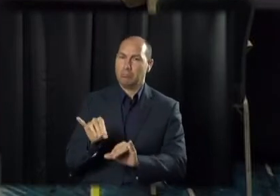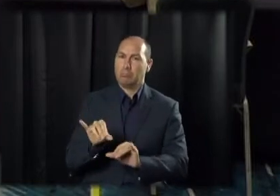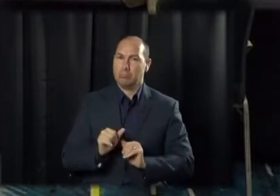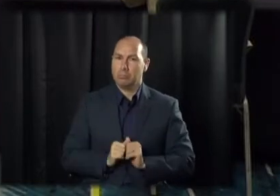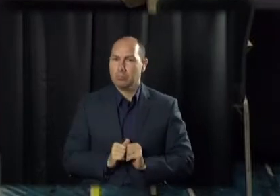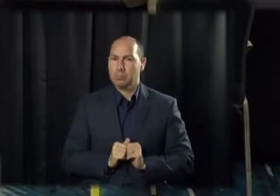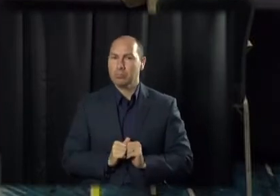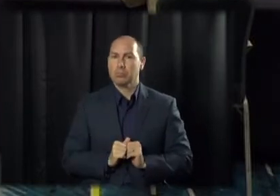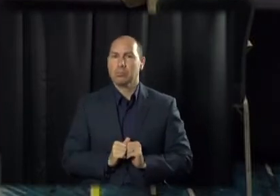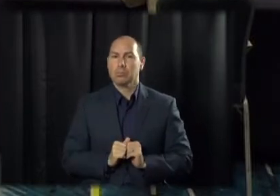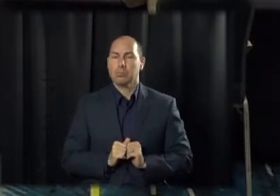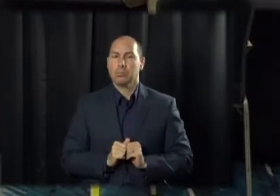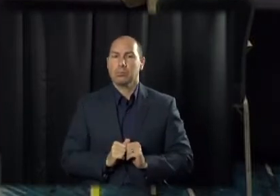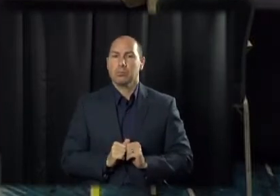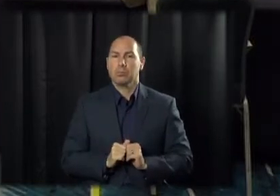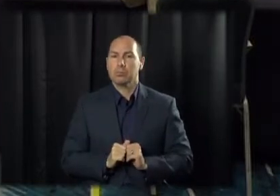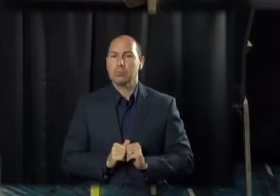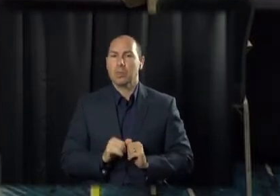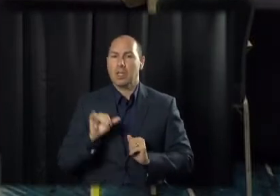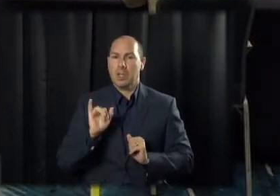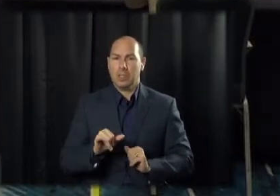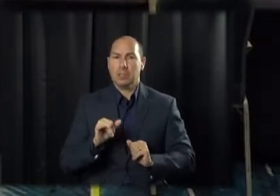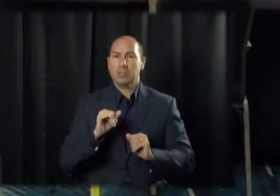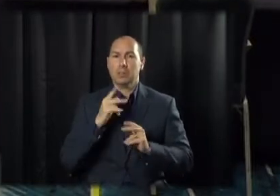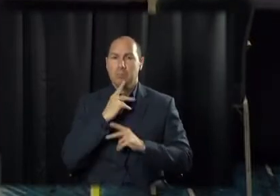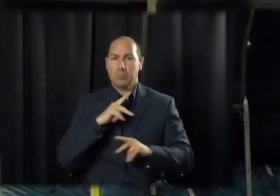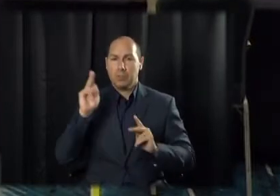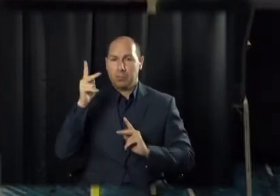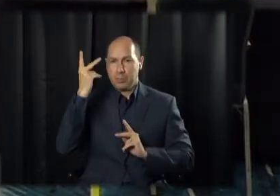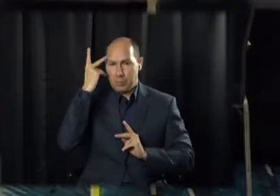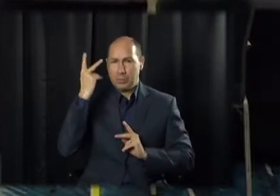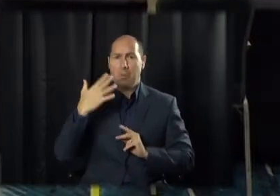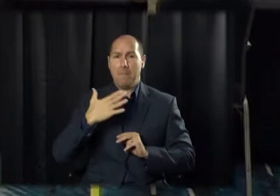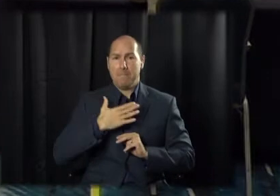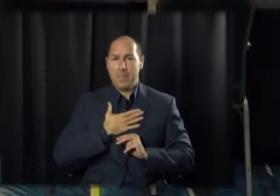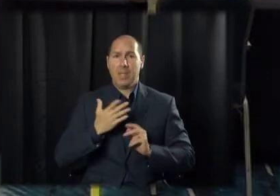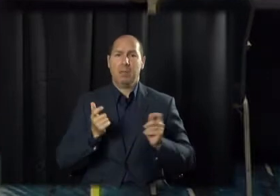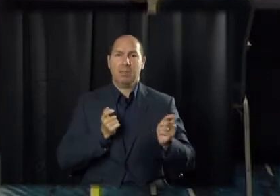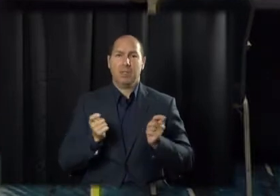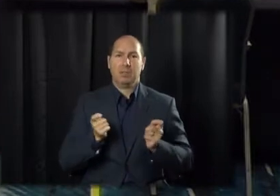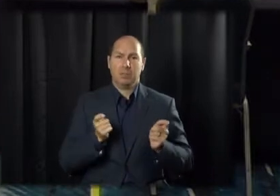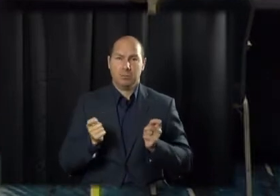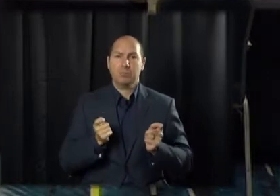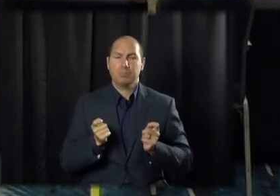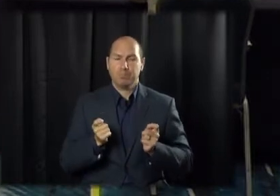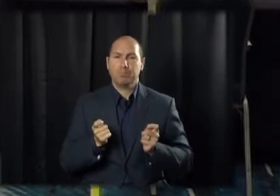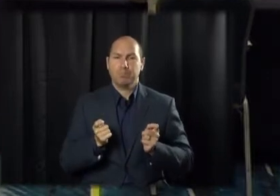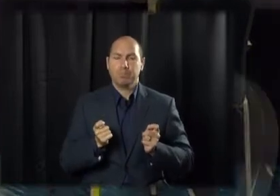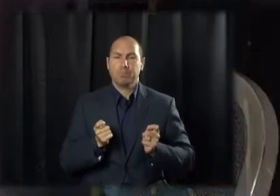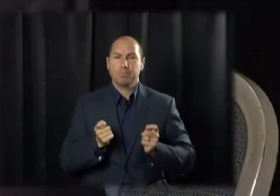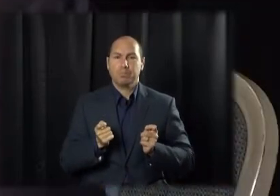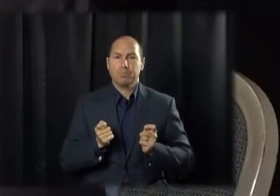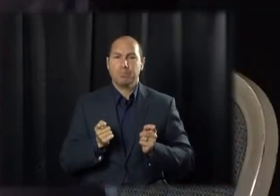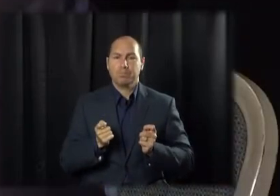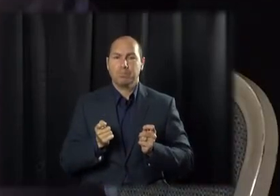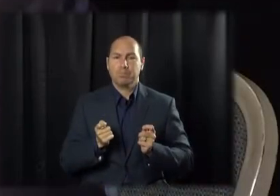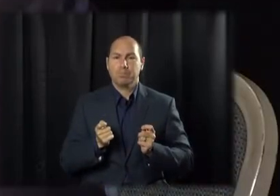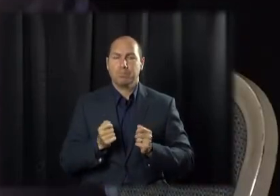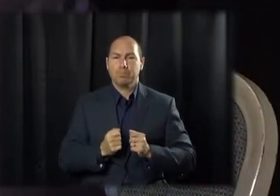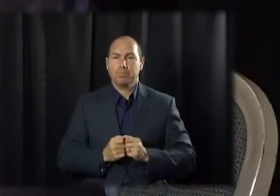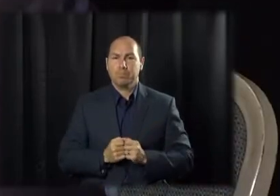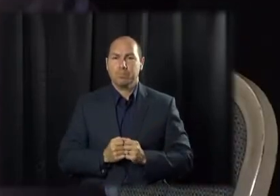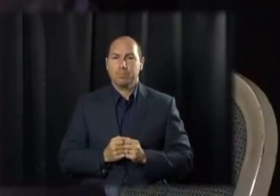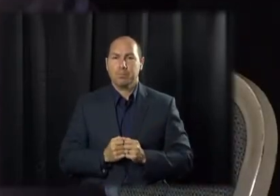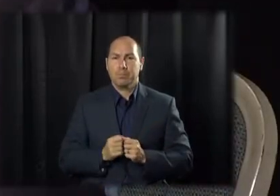it is the public policy of my administration that